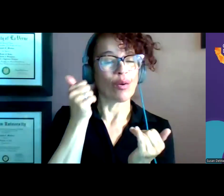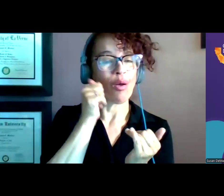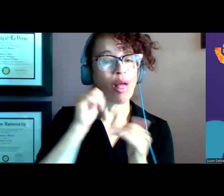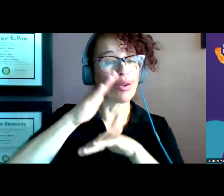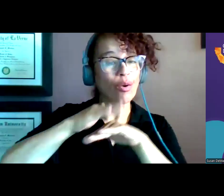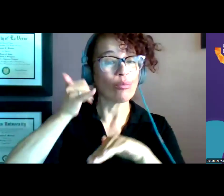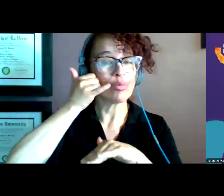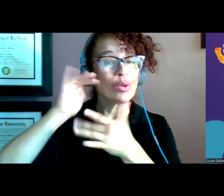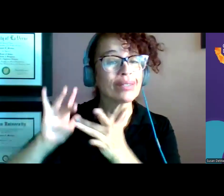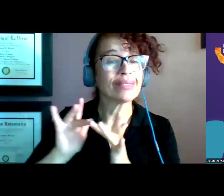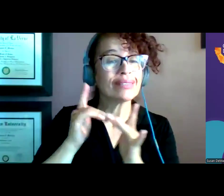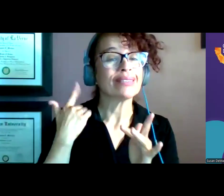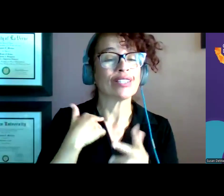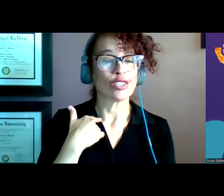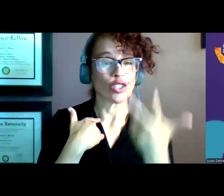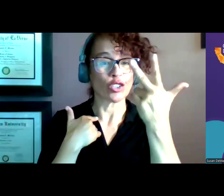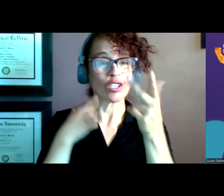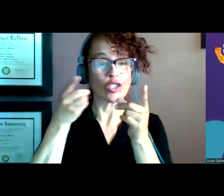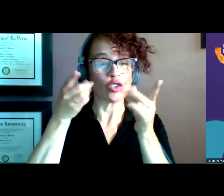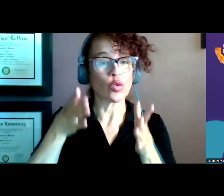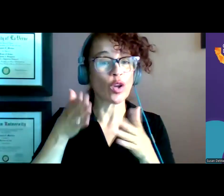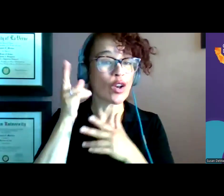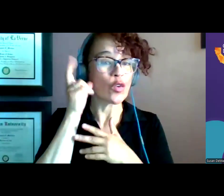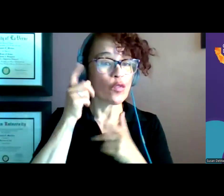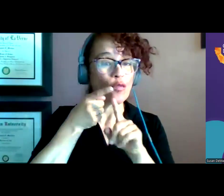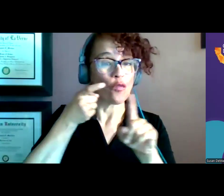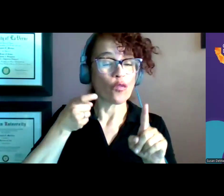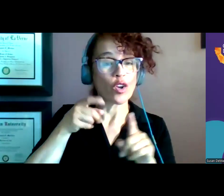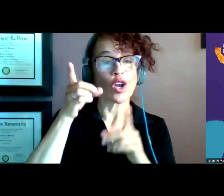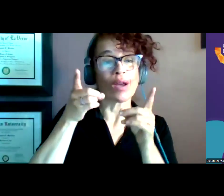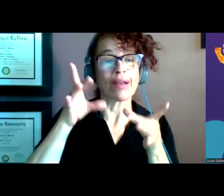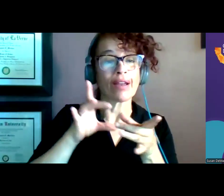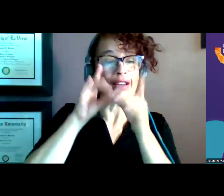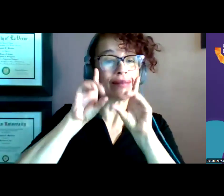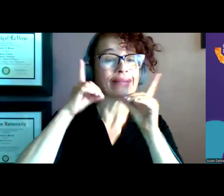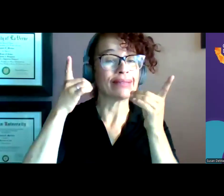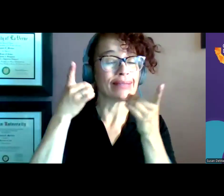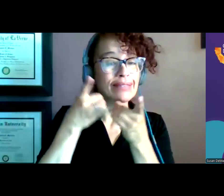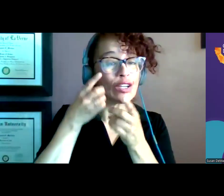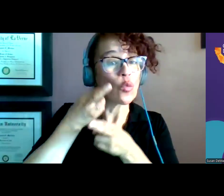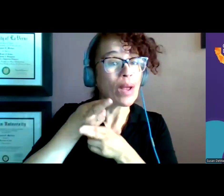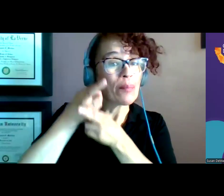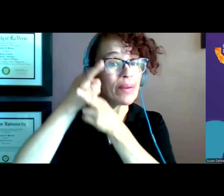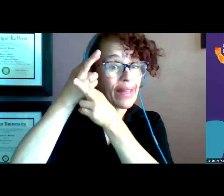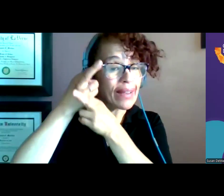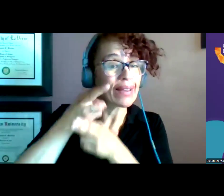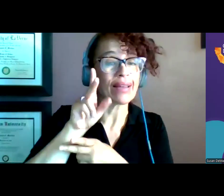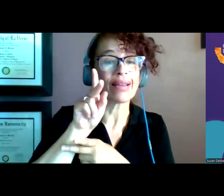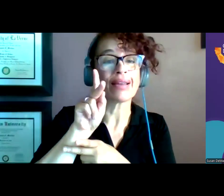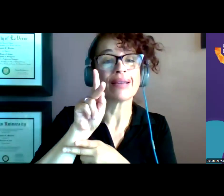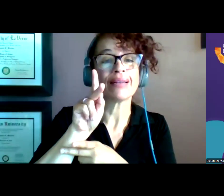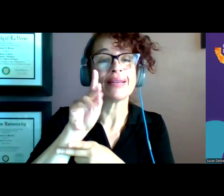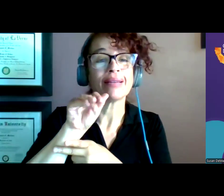call. We have 3 directors. You've already heard from the director of the Department of Rehabilitation, Kim